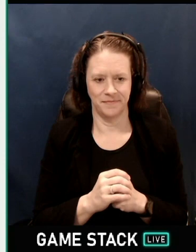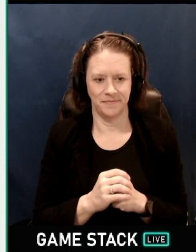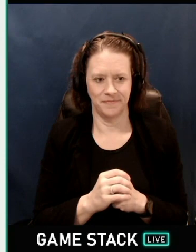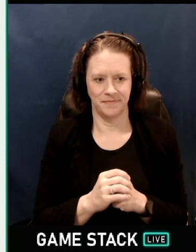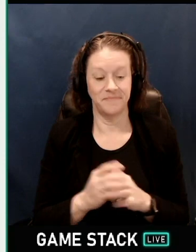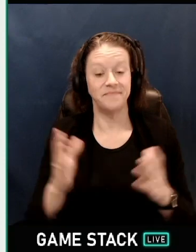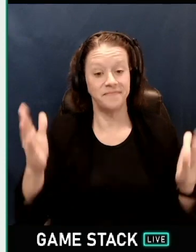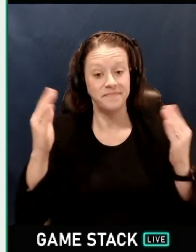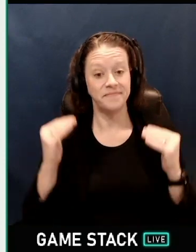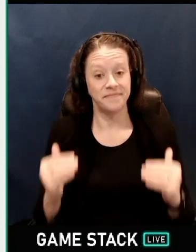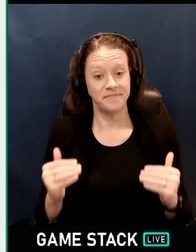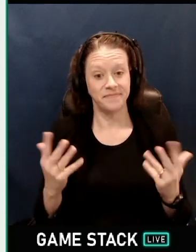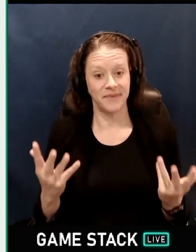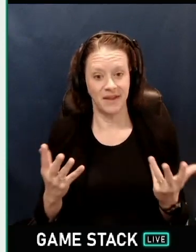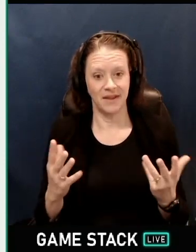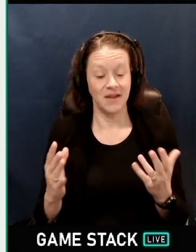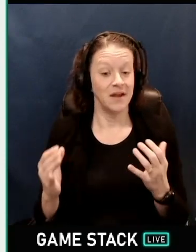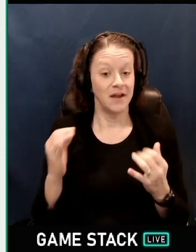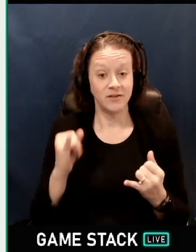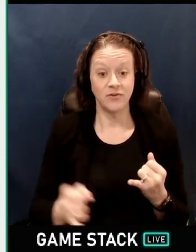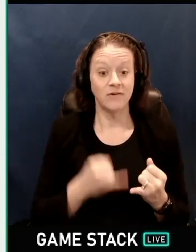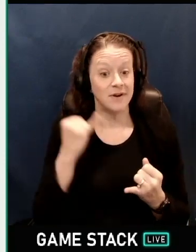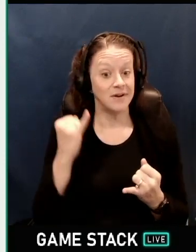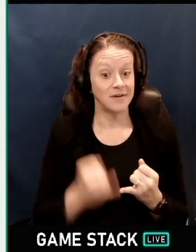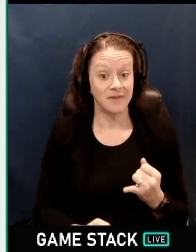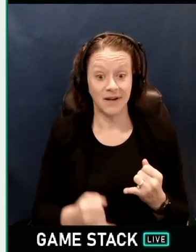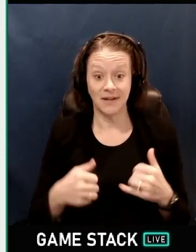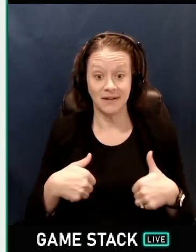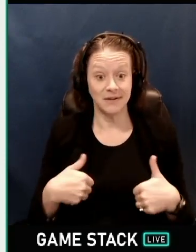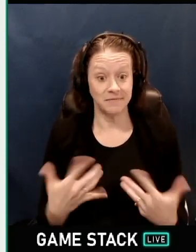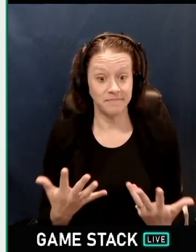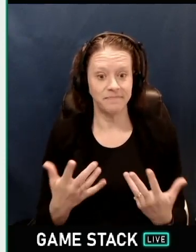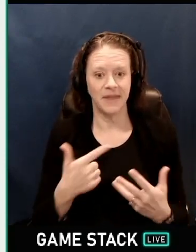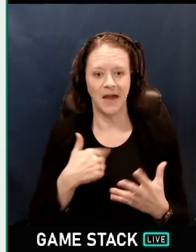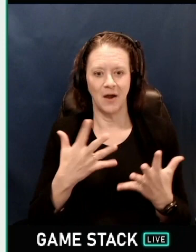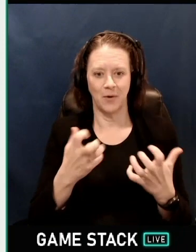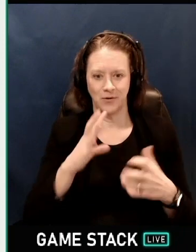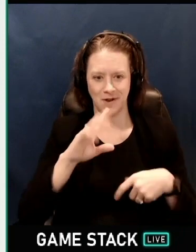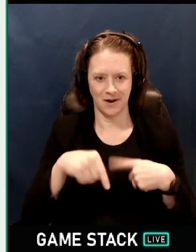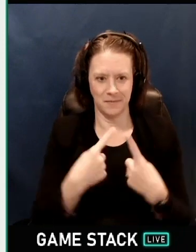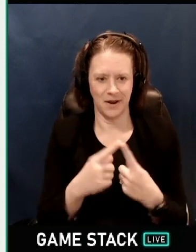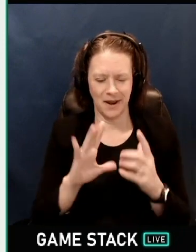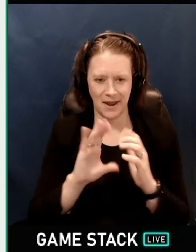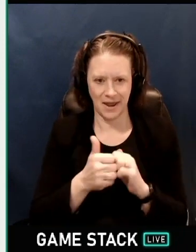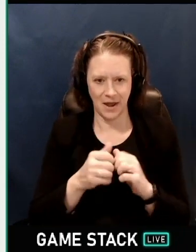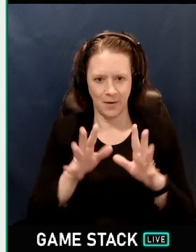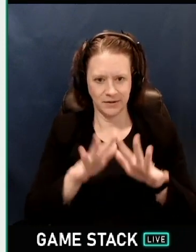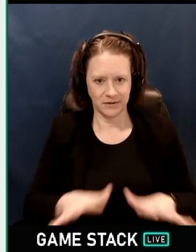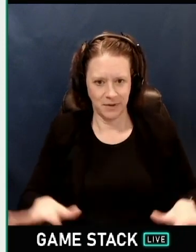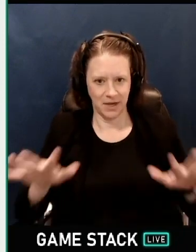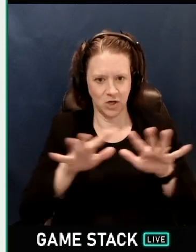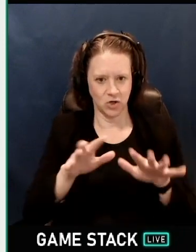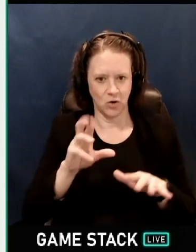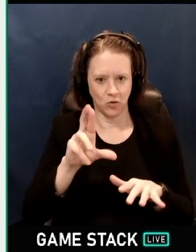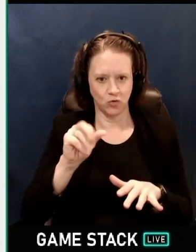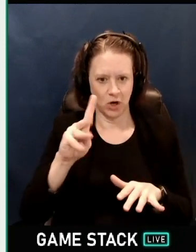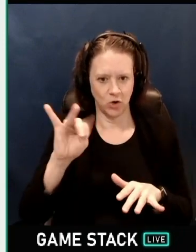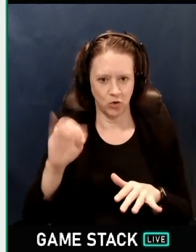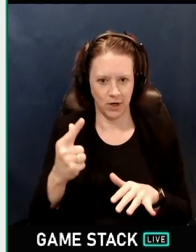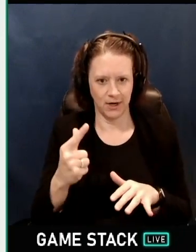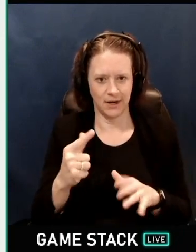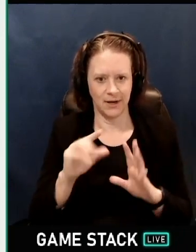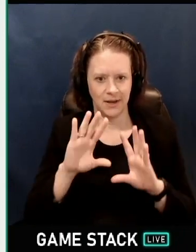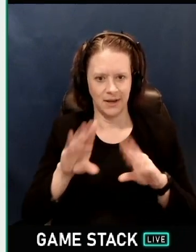So finally, I want to talk about how spatial rendering just gives us a